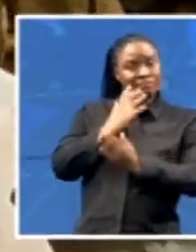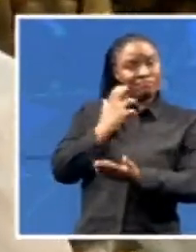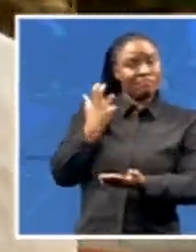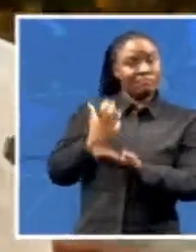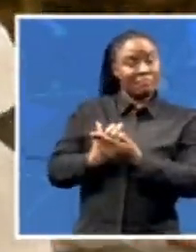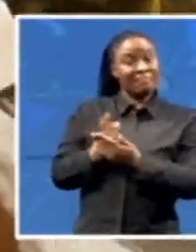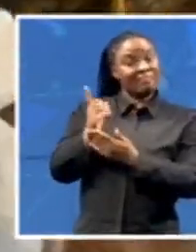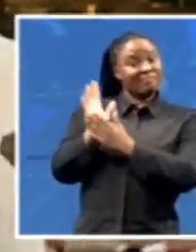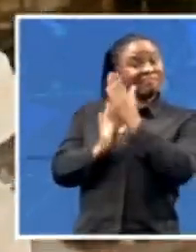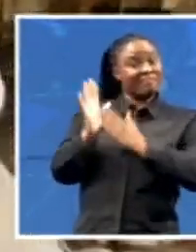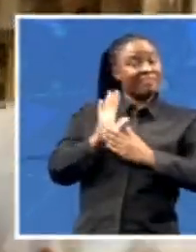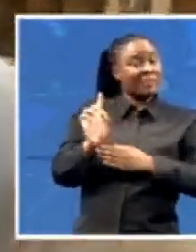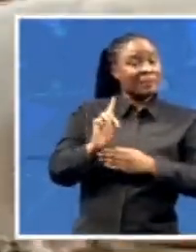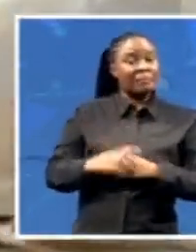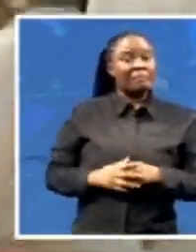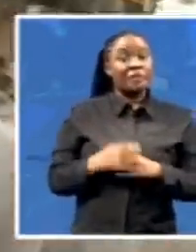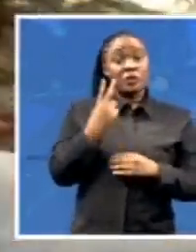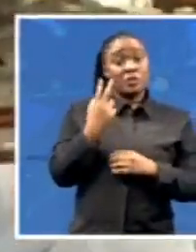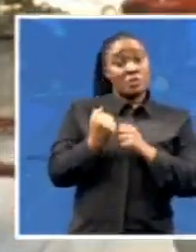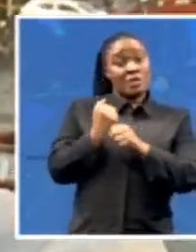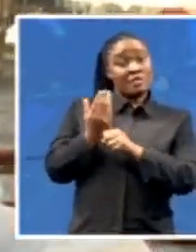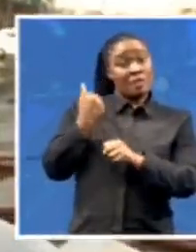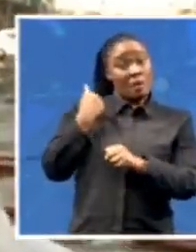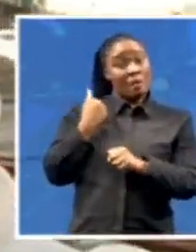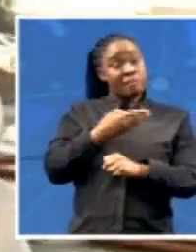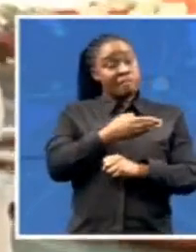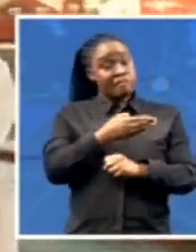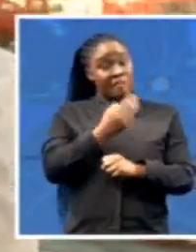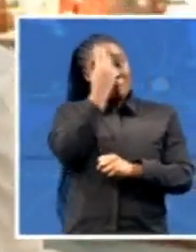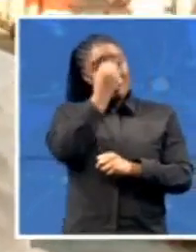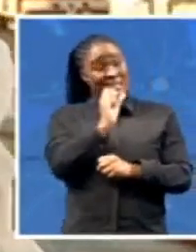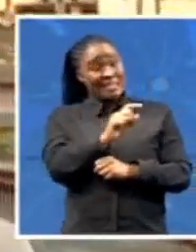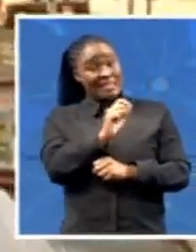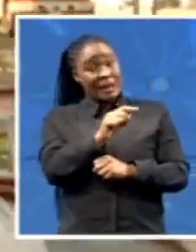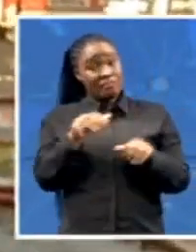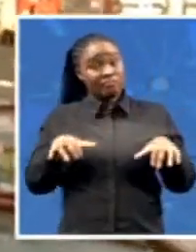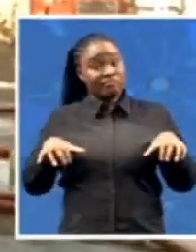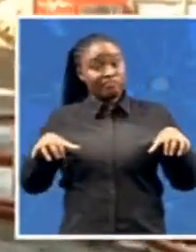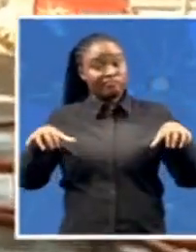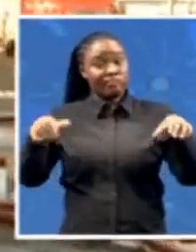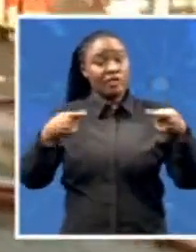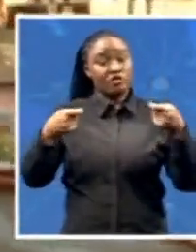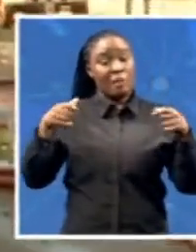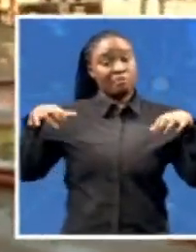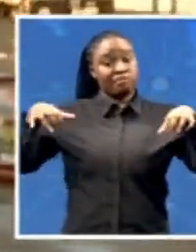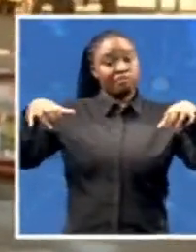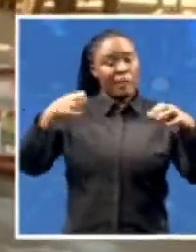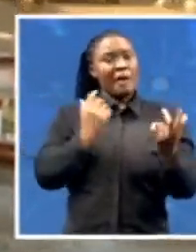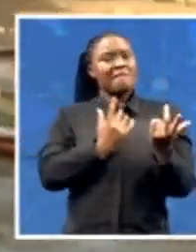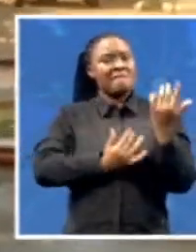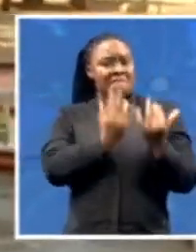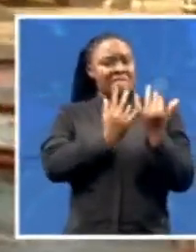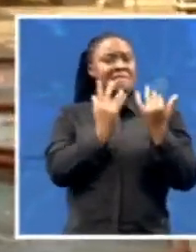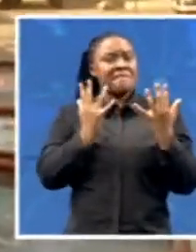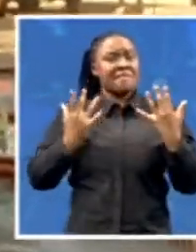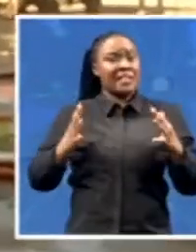2 years ago when there was a fire incident, some shops right here were set ablaze. The reports later identified